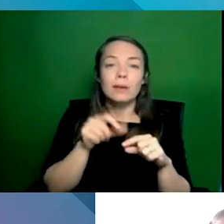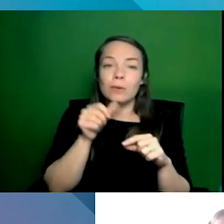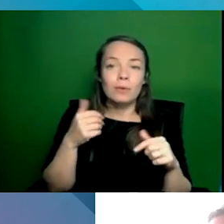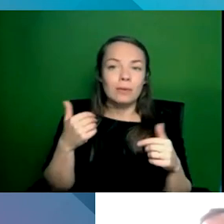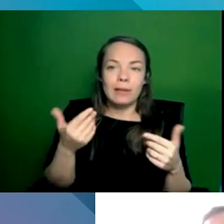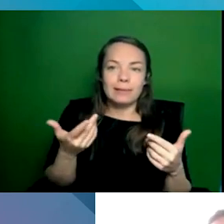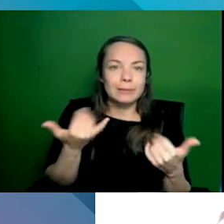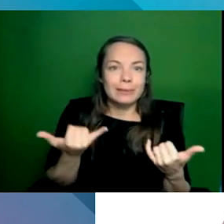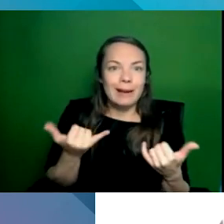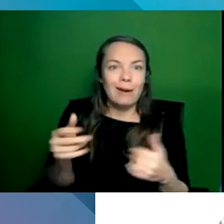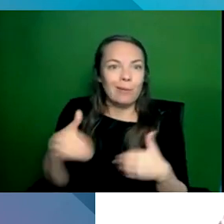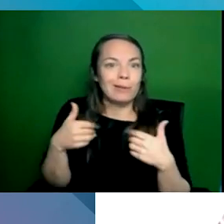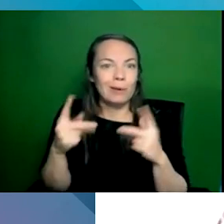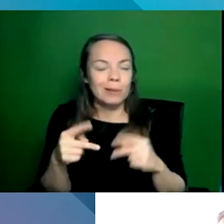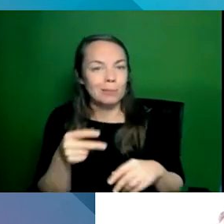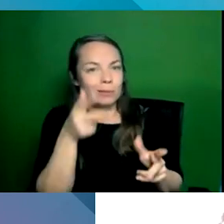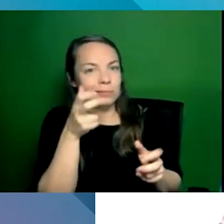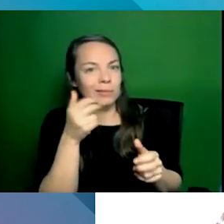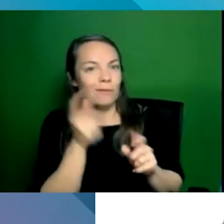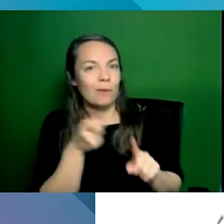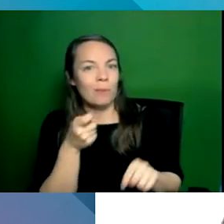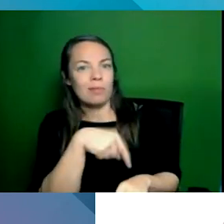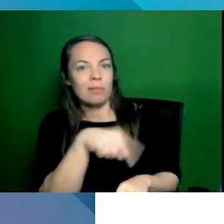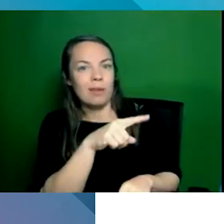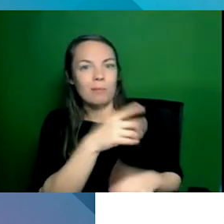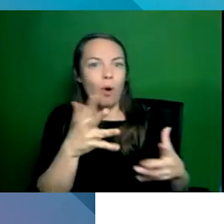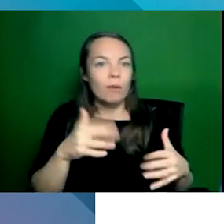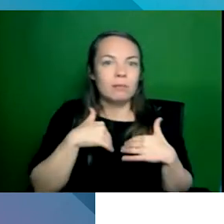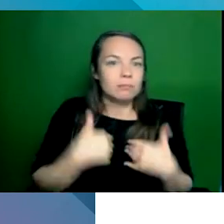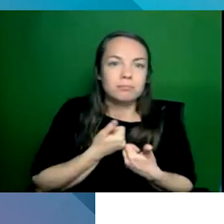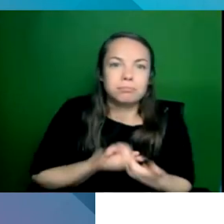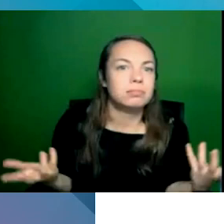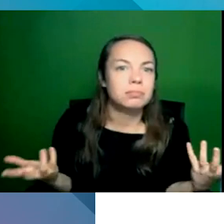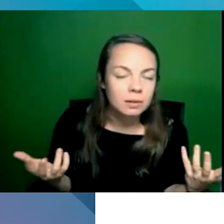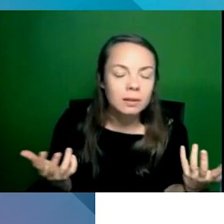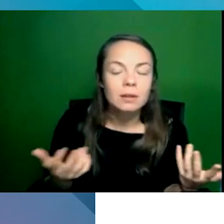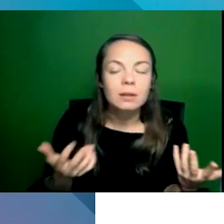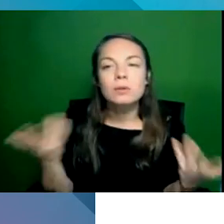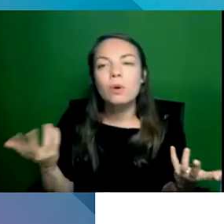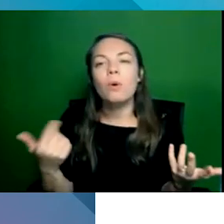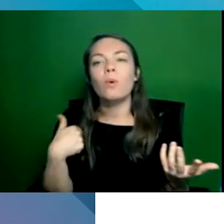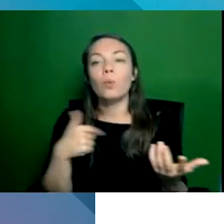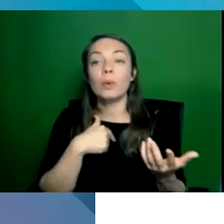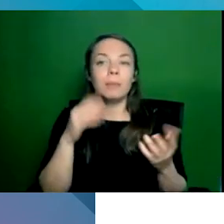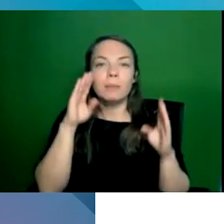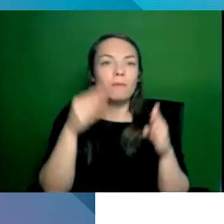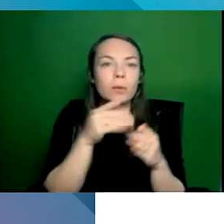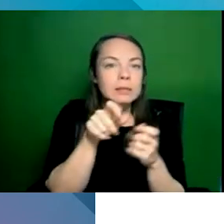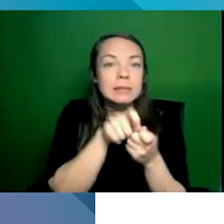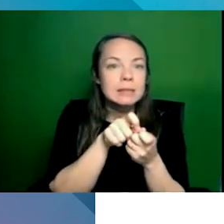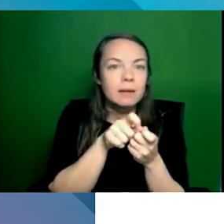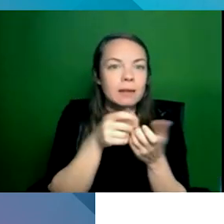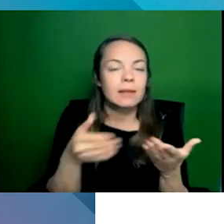also a much bigger systems issue. And I think part of the problem is we hyper-focus on specific variables because of years of the CDC telling us we